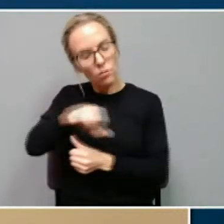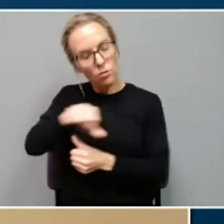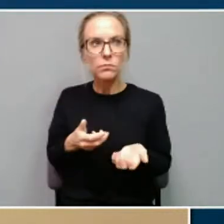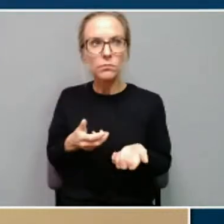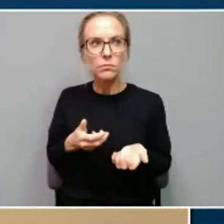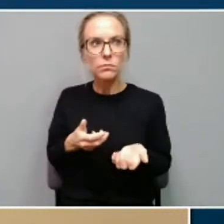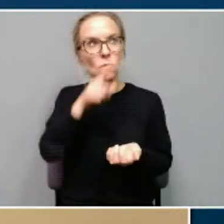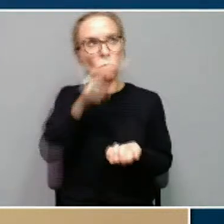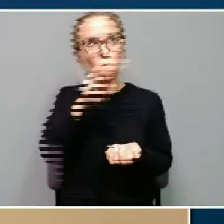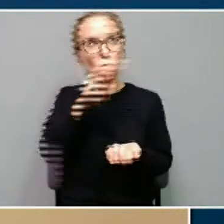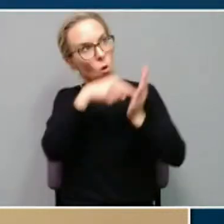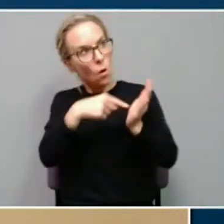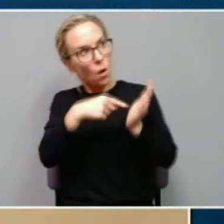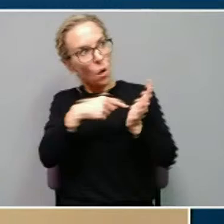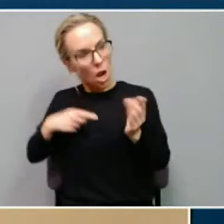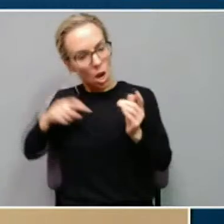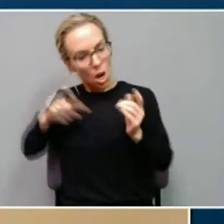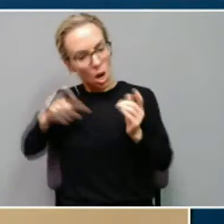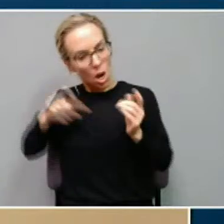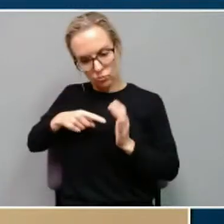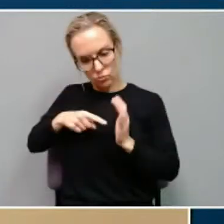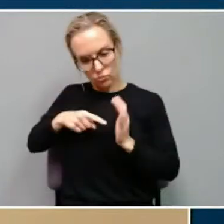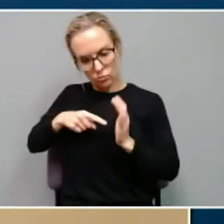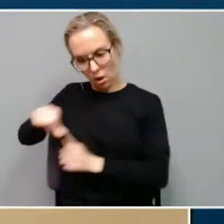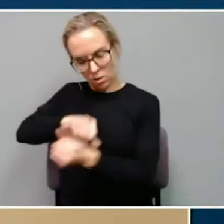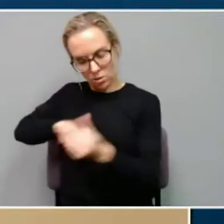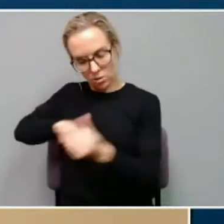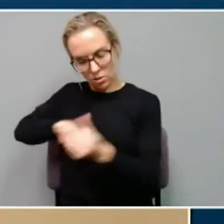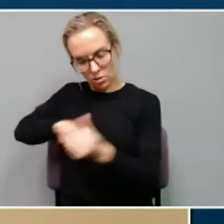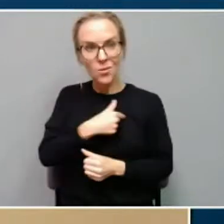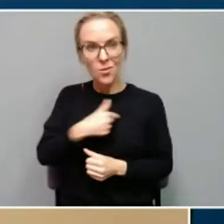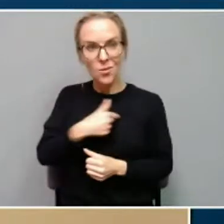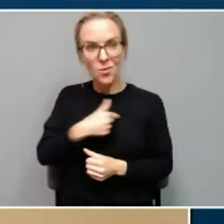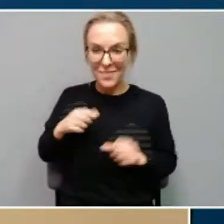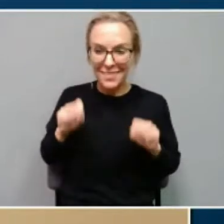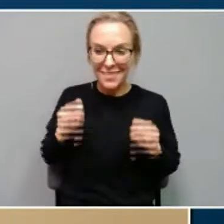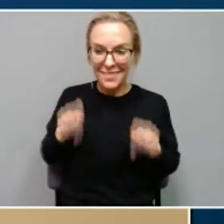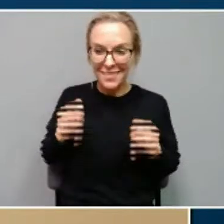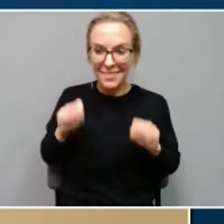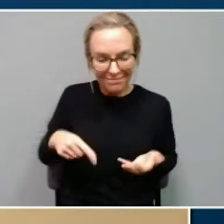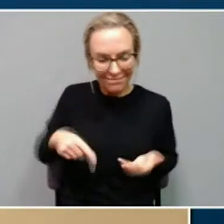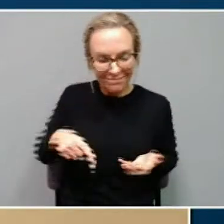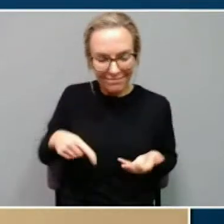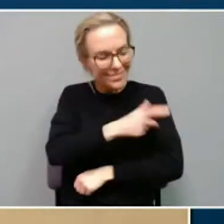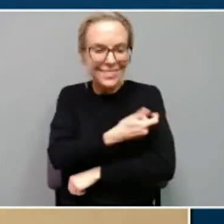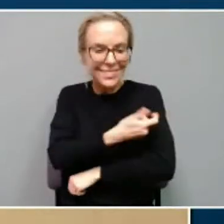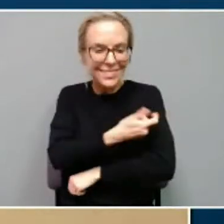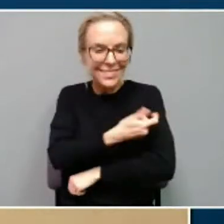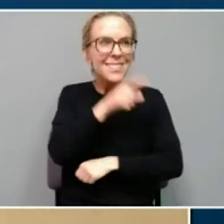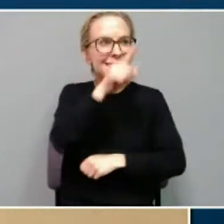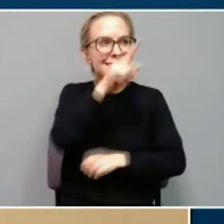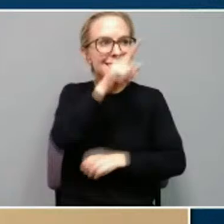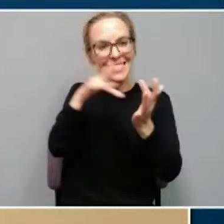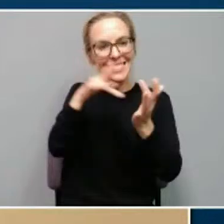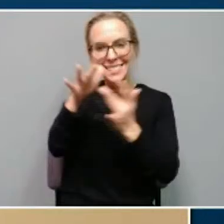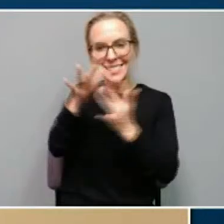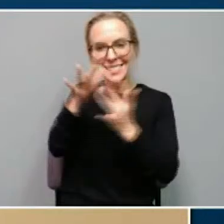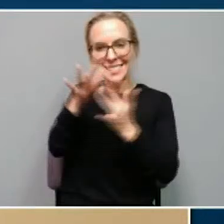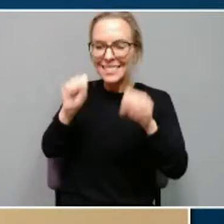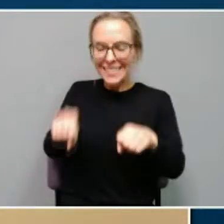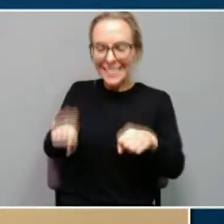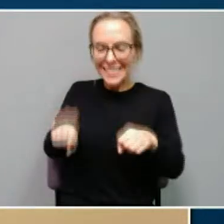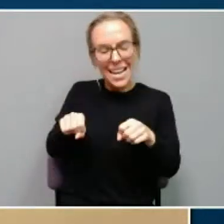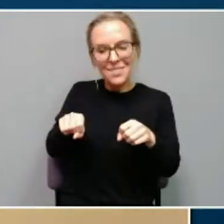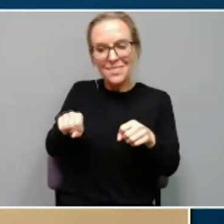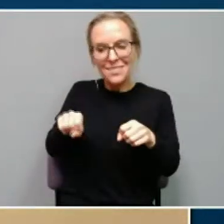then we can get a shot. If Jesus could hang on a cross and die for